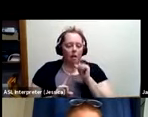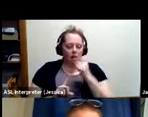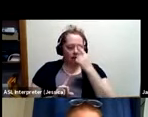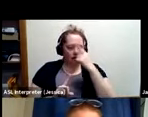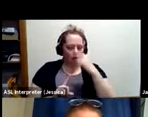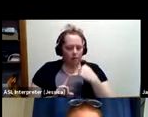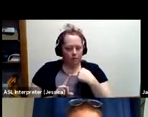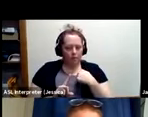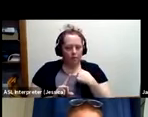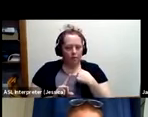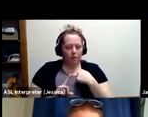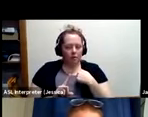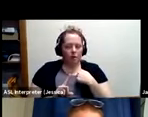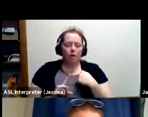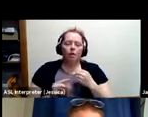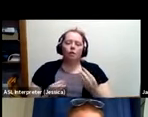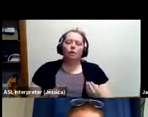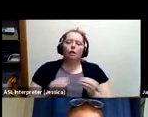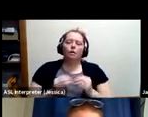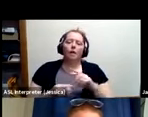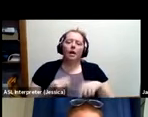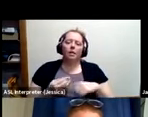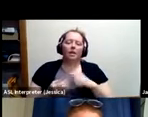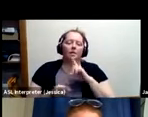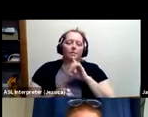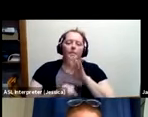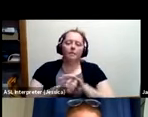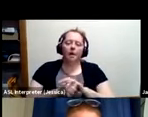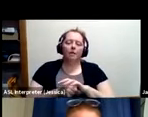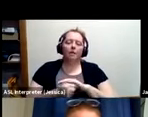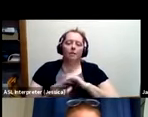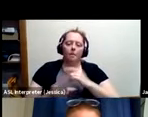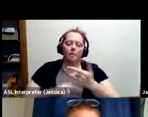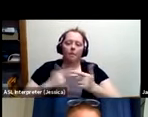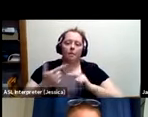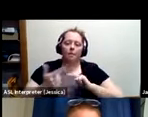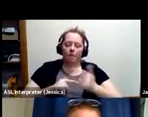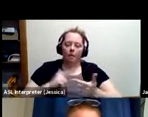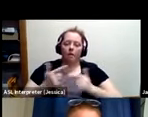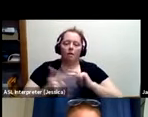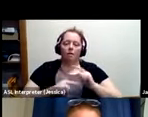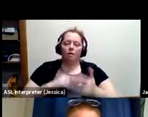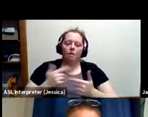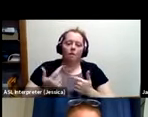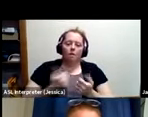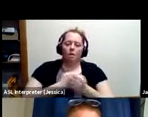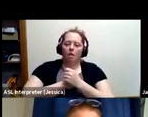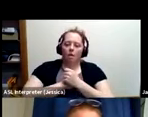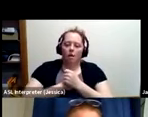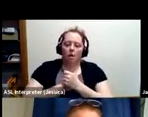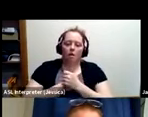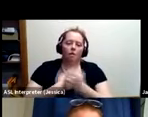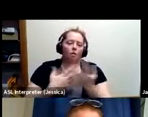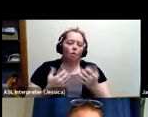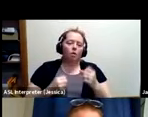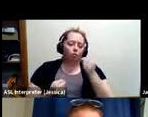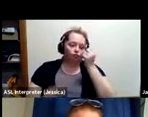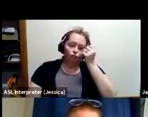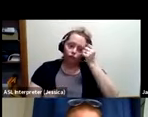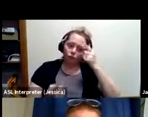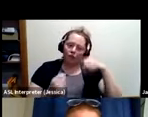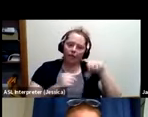this commitment to this back and forth that's ongoing, that comes from a place of love, a place of wanting to understand, where you